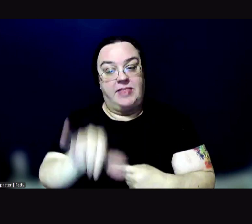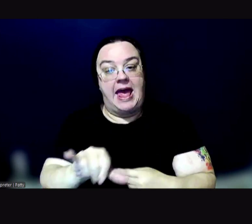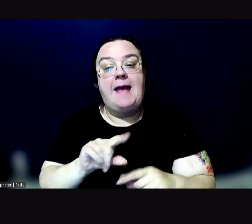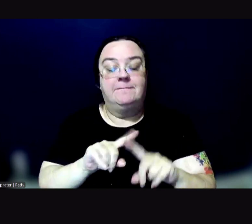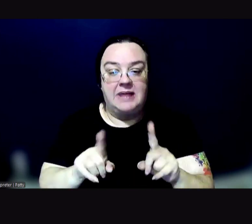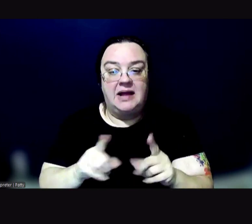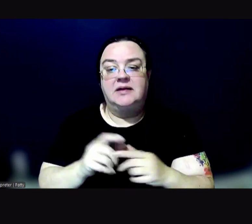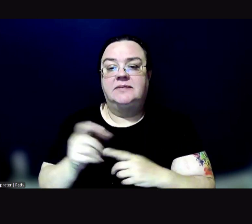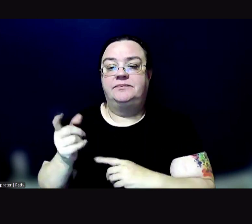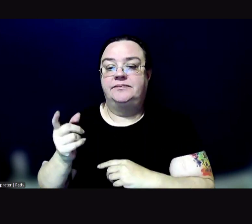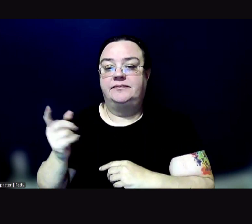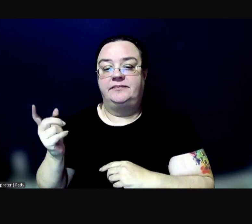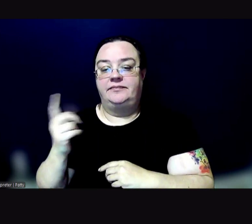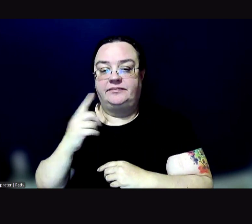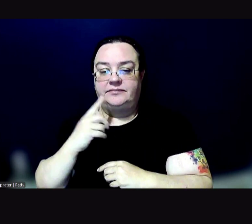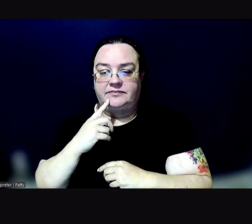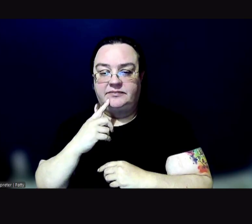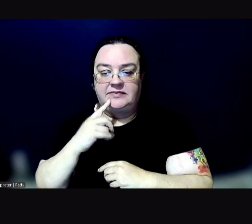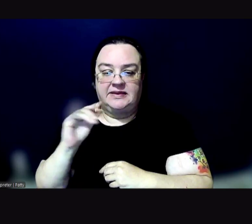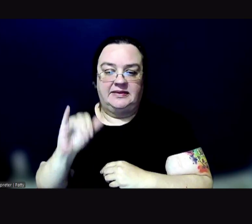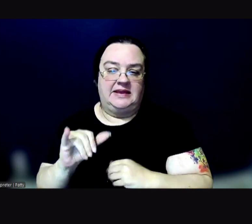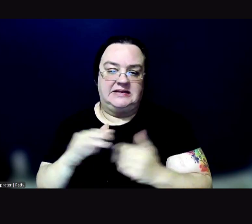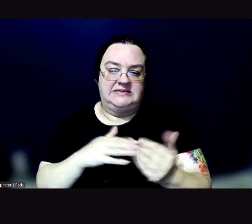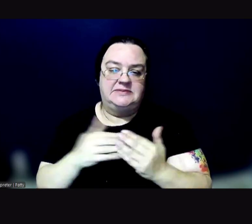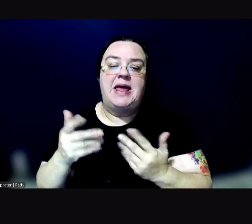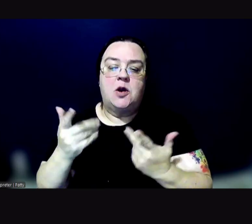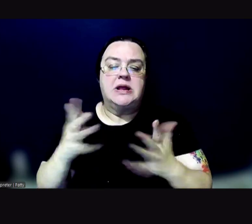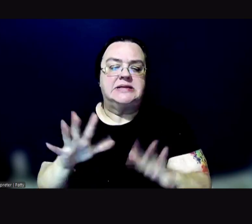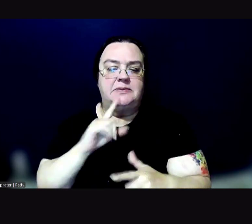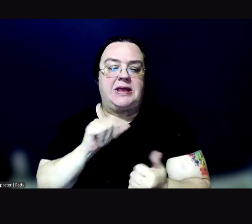that matter has been addressed. Perfect. Thank you.